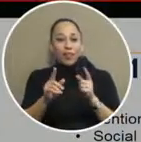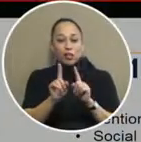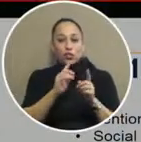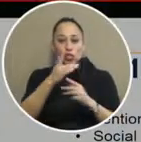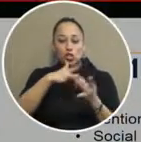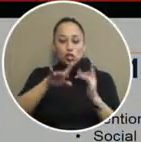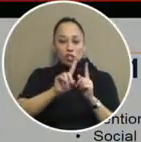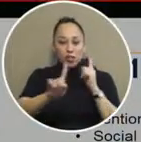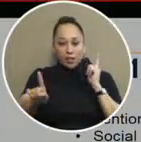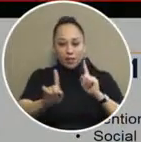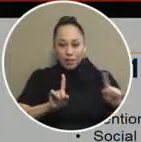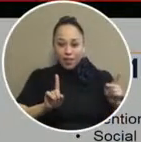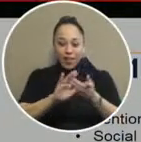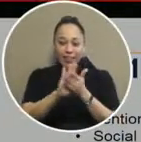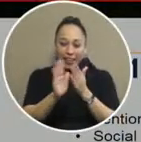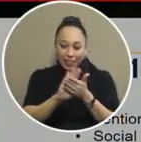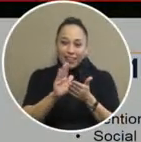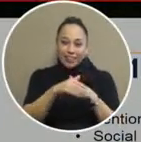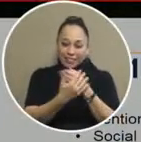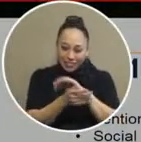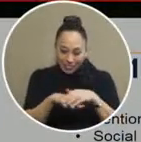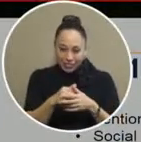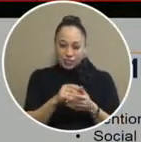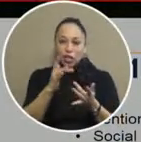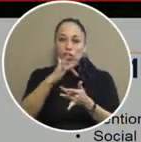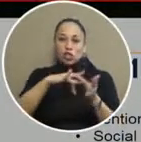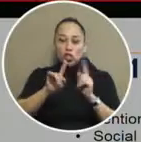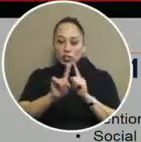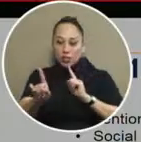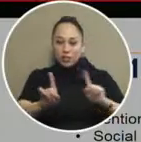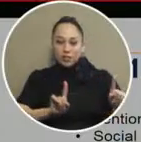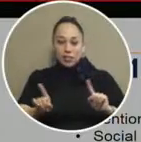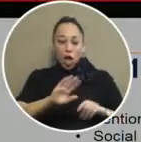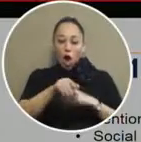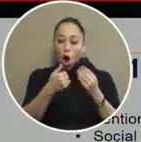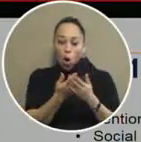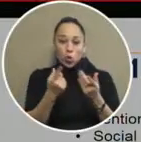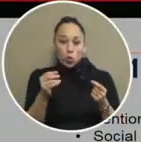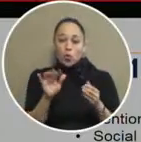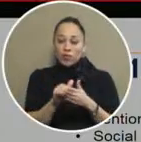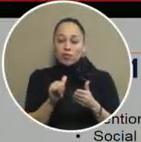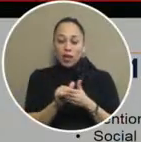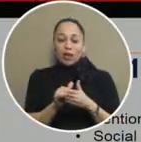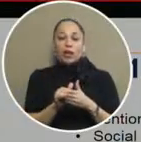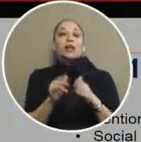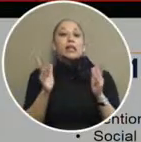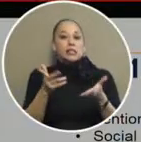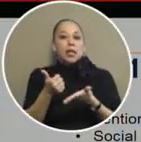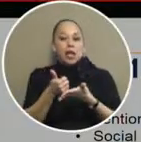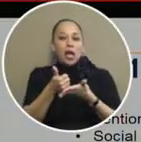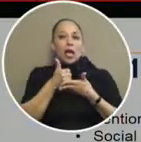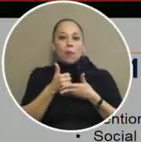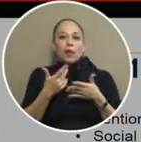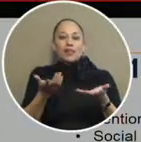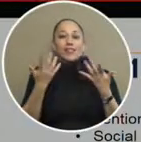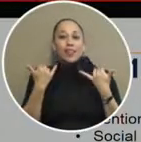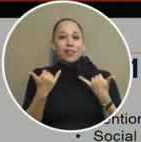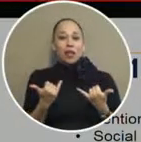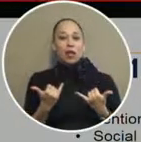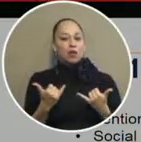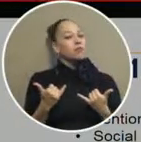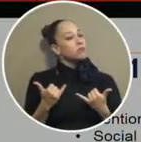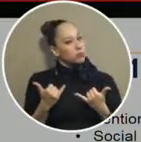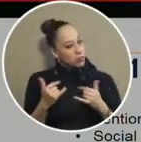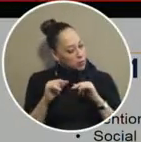education, the face covering, and the participation of everybody is what's going to help us now, but it will